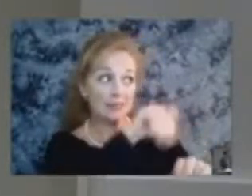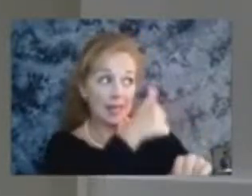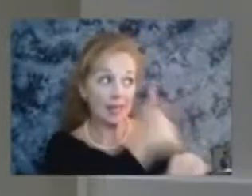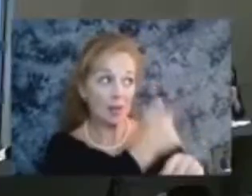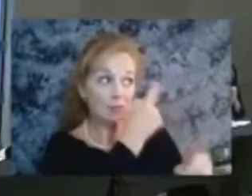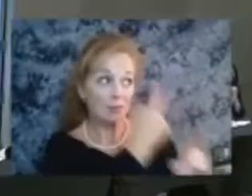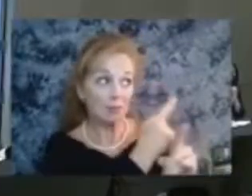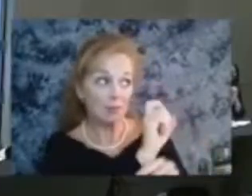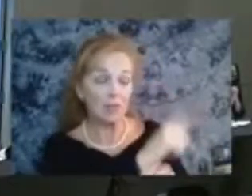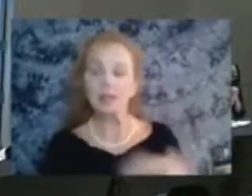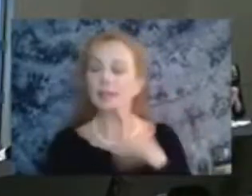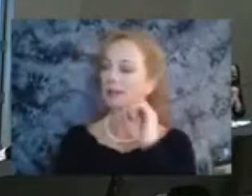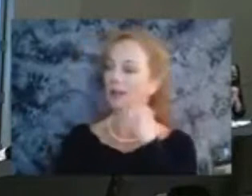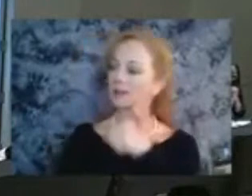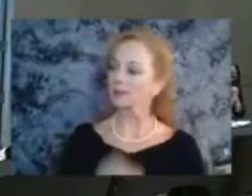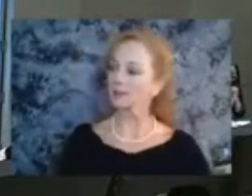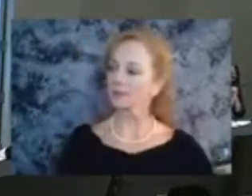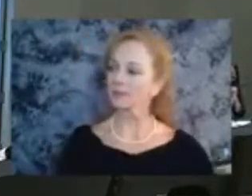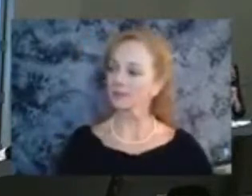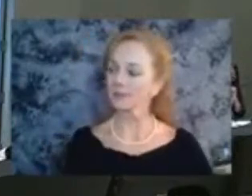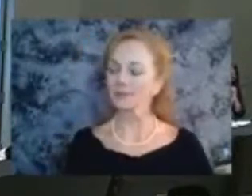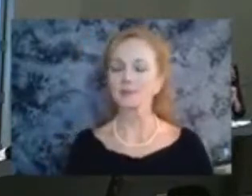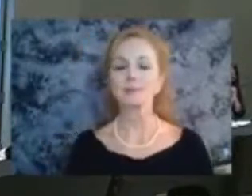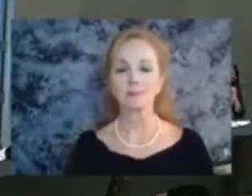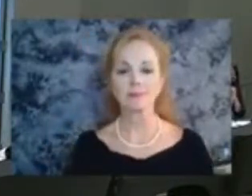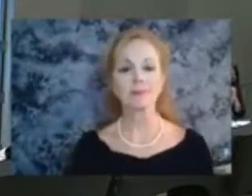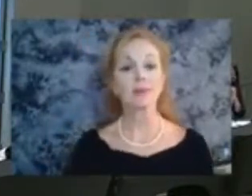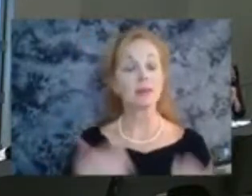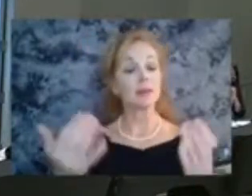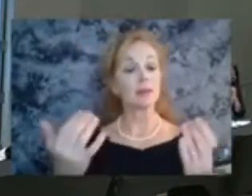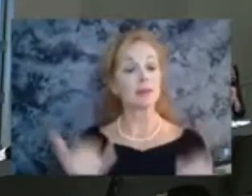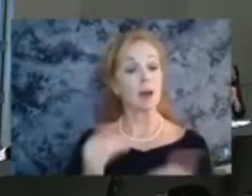Yeah. Okay, Ms. Byers-Bailey? Thank you.